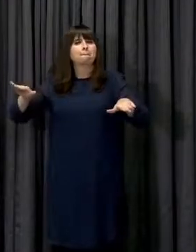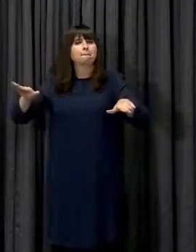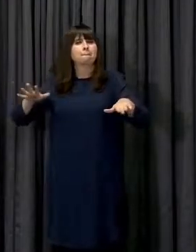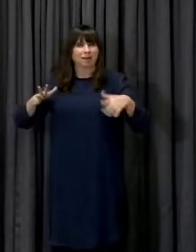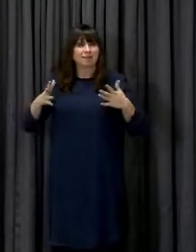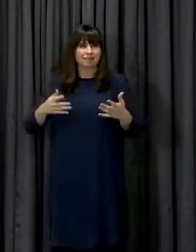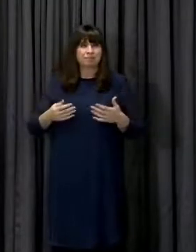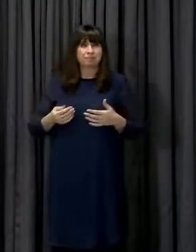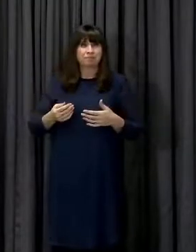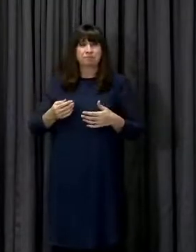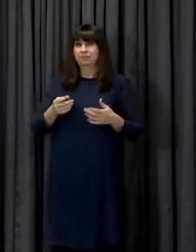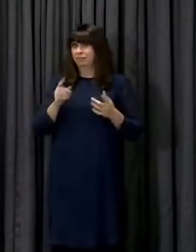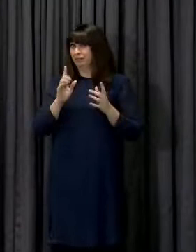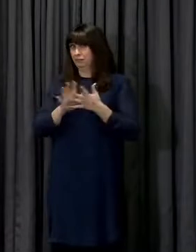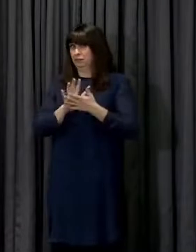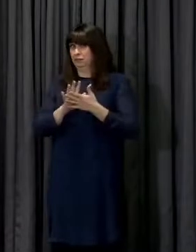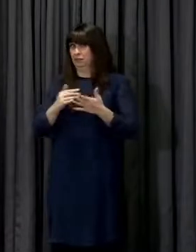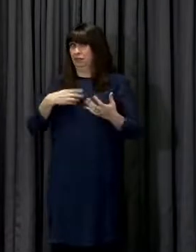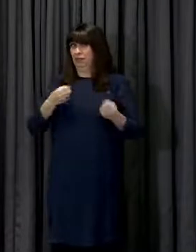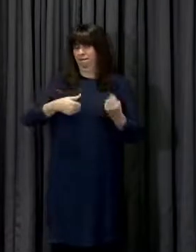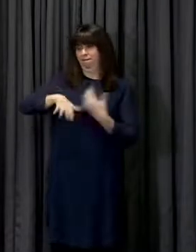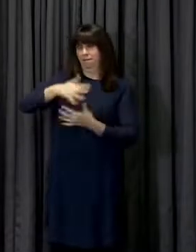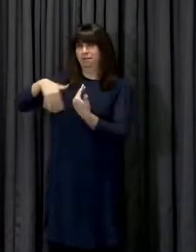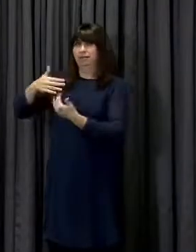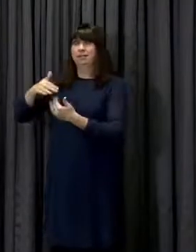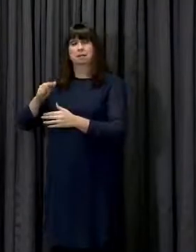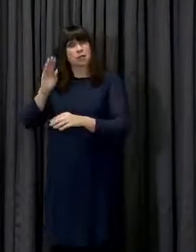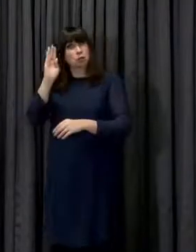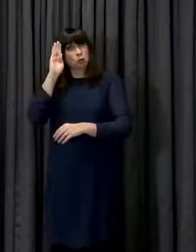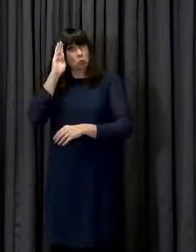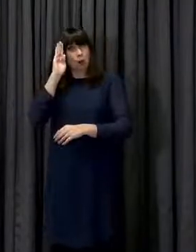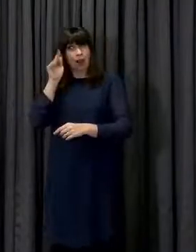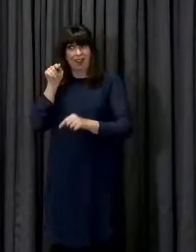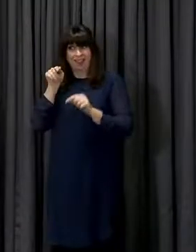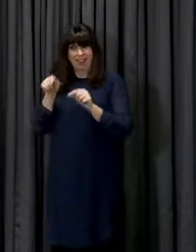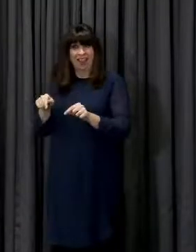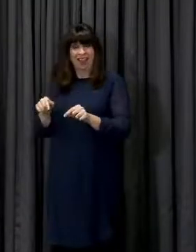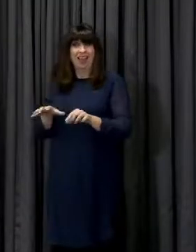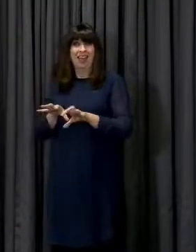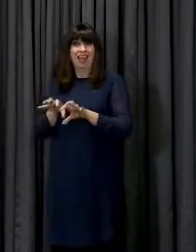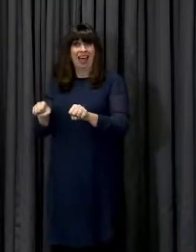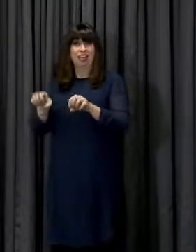the fact that the evidence as yet doesn't show that schools cause significant